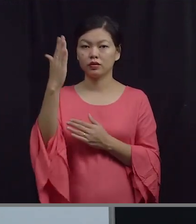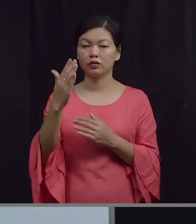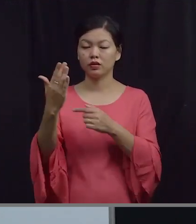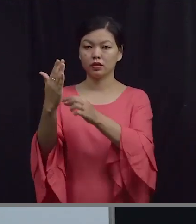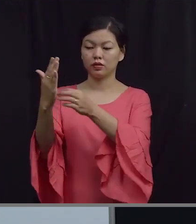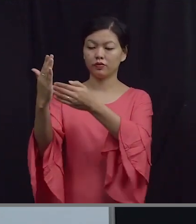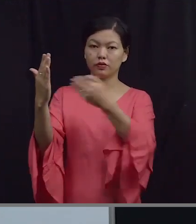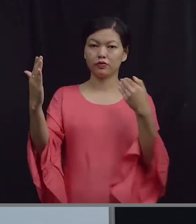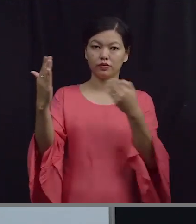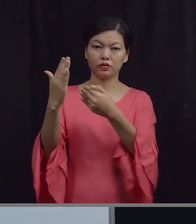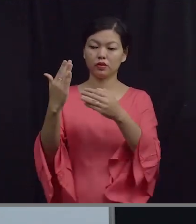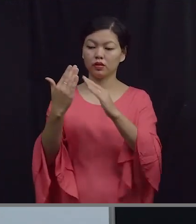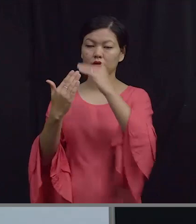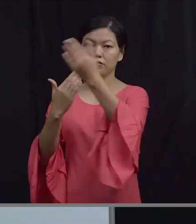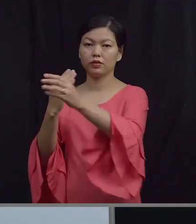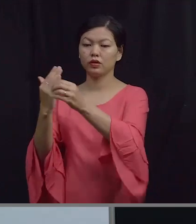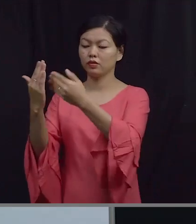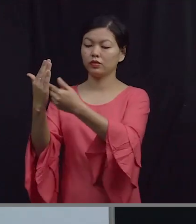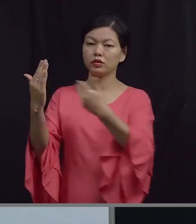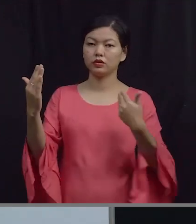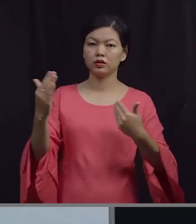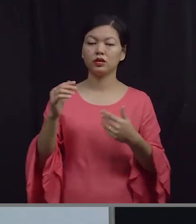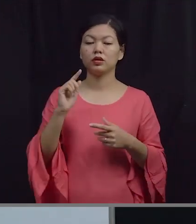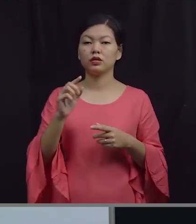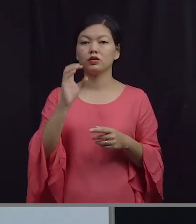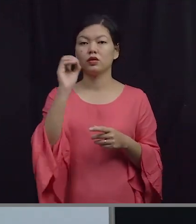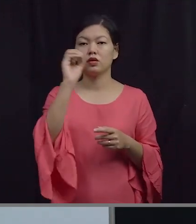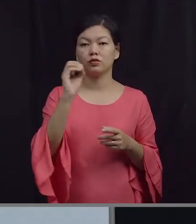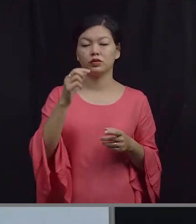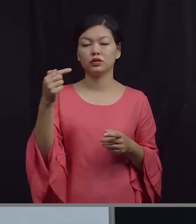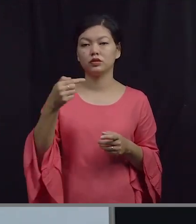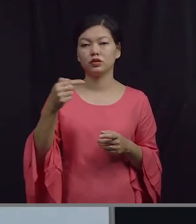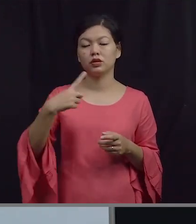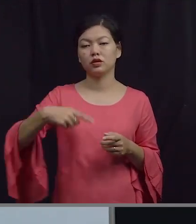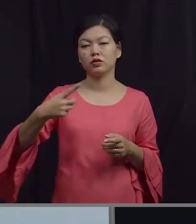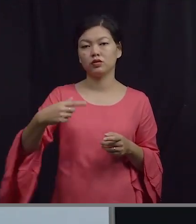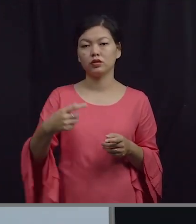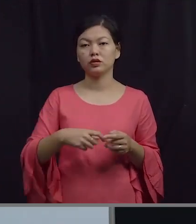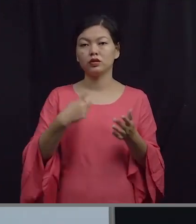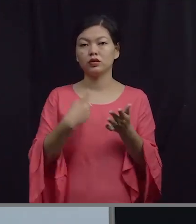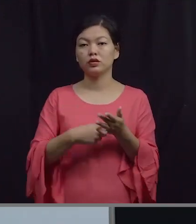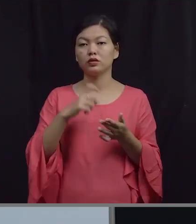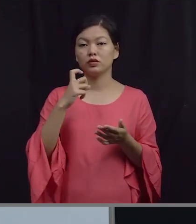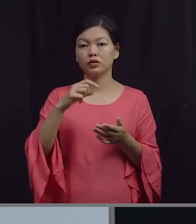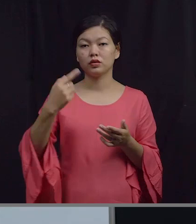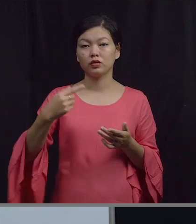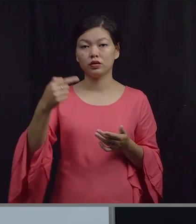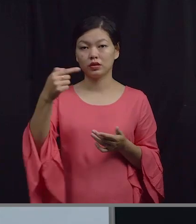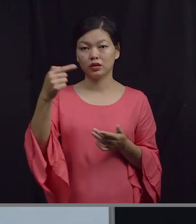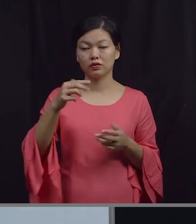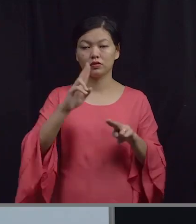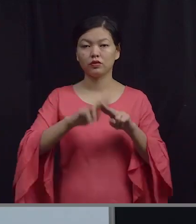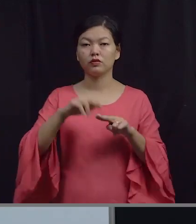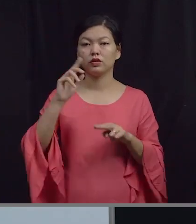So that's why object distance is also negative. Since the radius of curvature is negative, then focal length must be what? Negative.